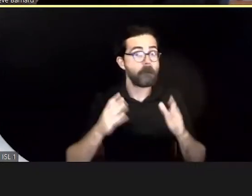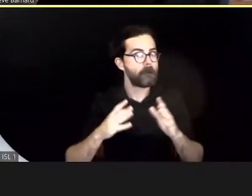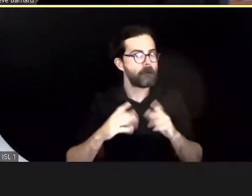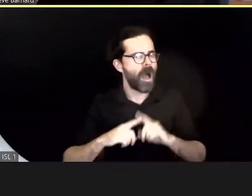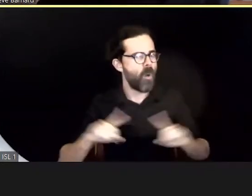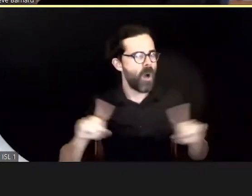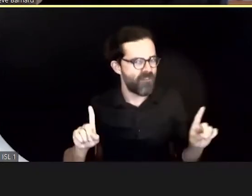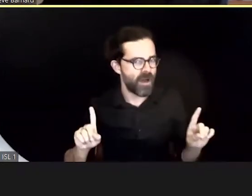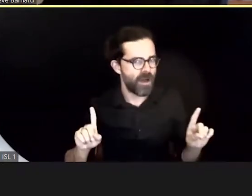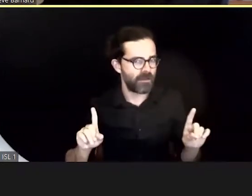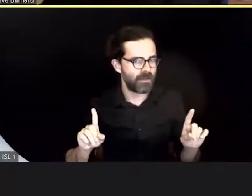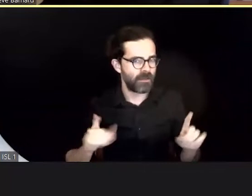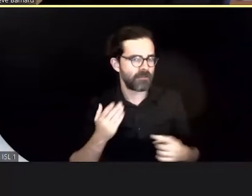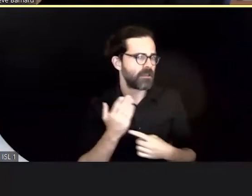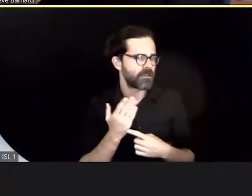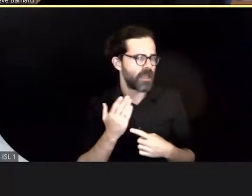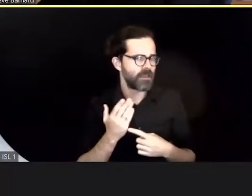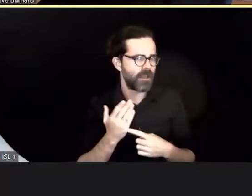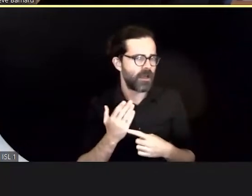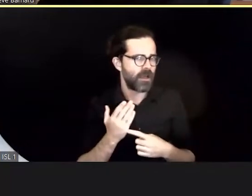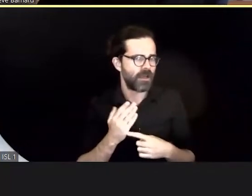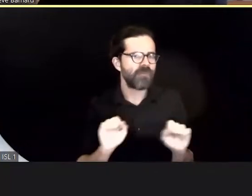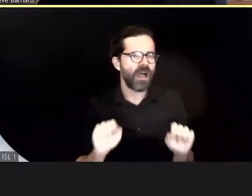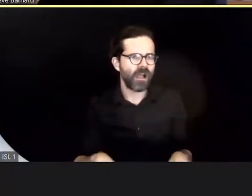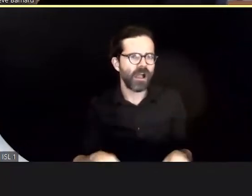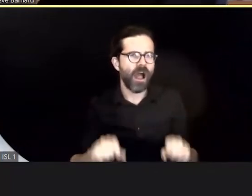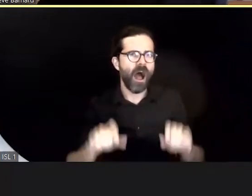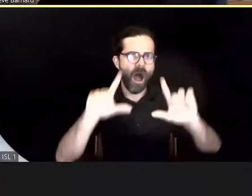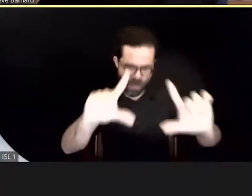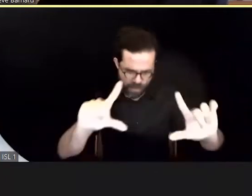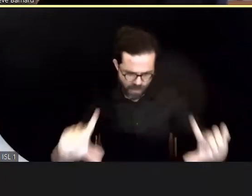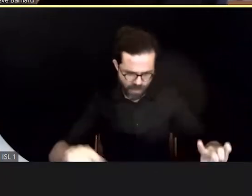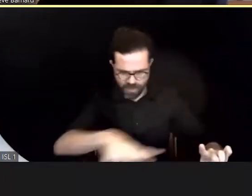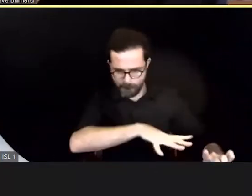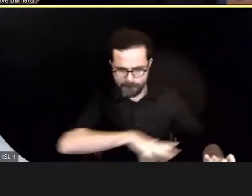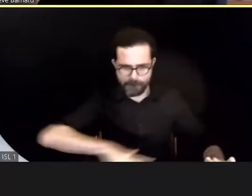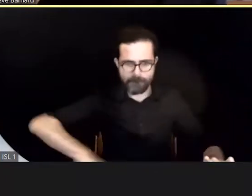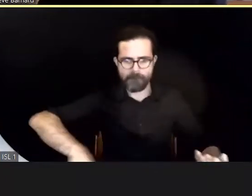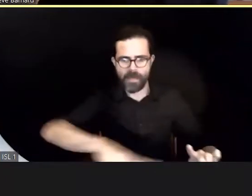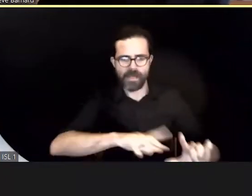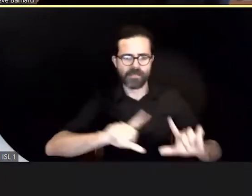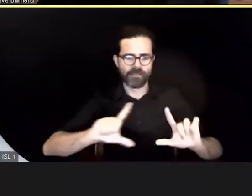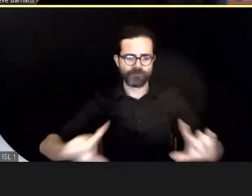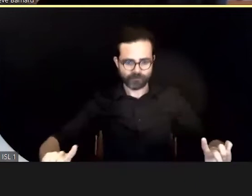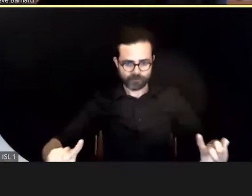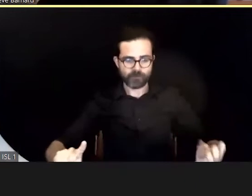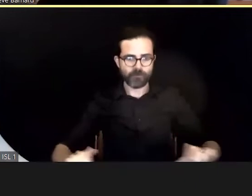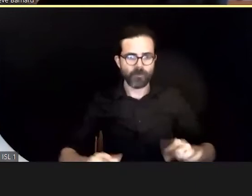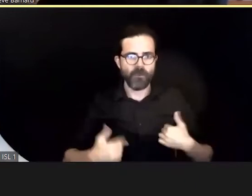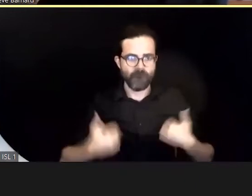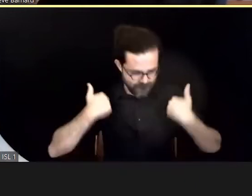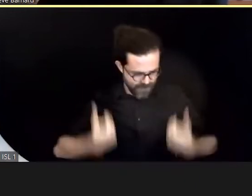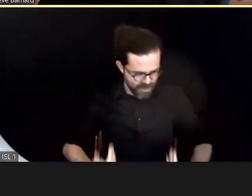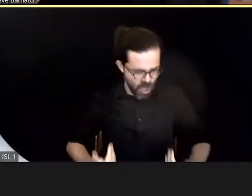technology can really help at the base of the triangle, safety needs and physiological needs.